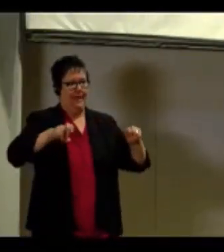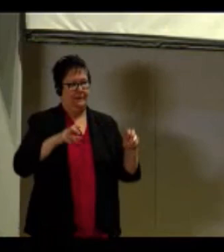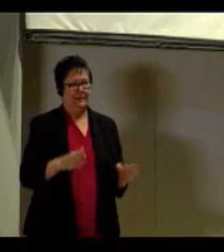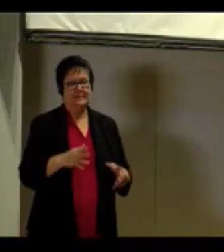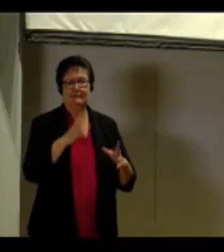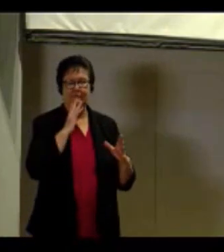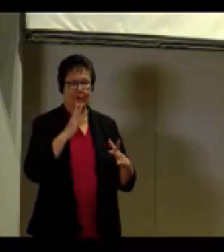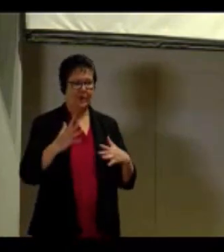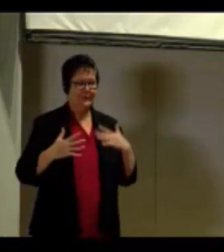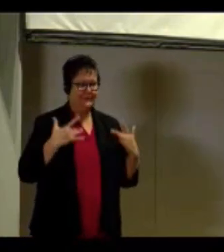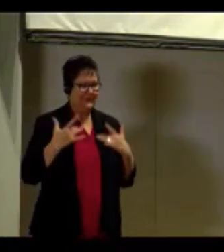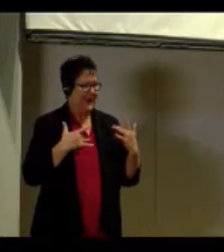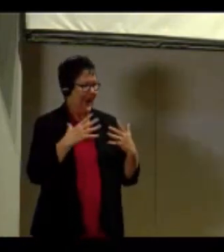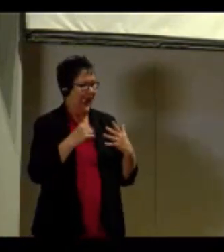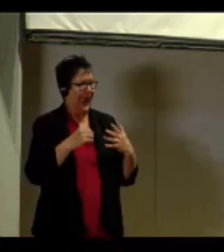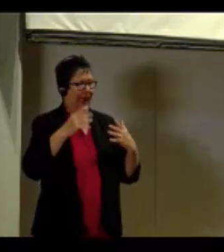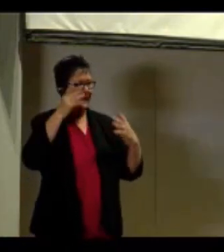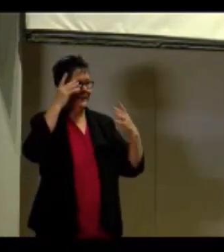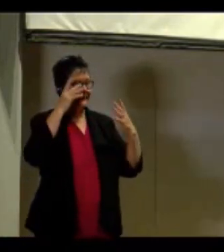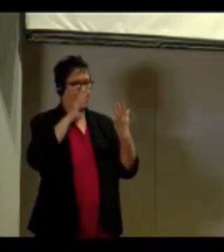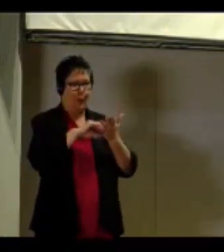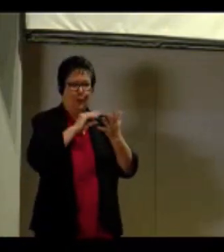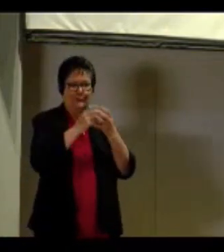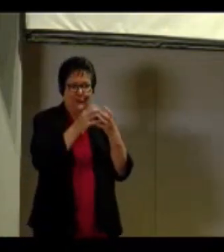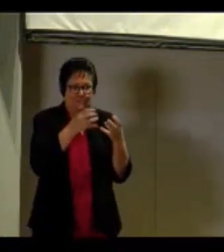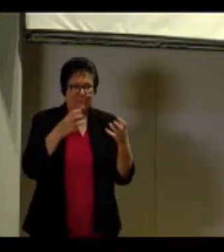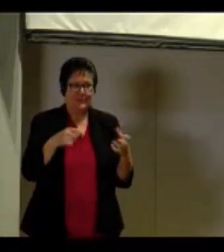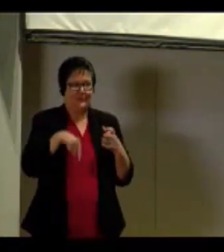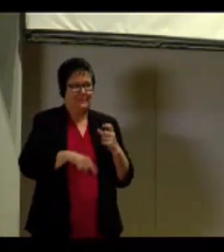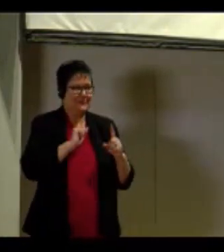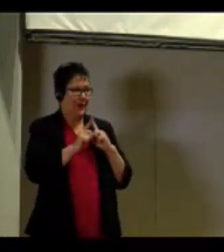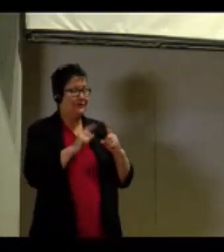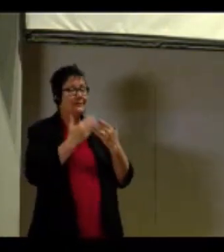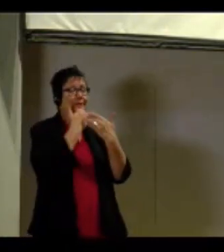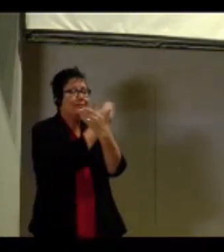very, very edifying conversation. Thank our audience members for great